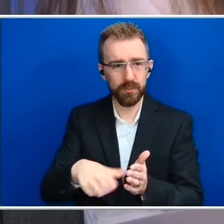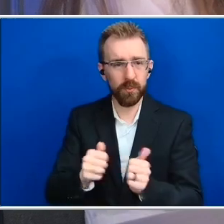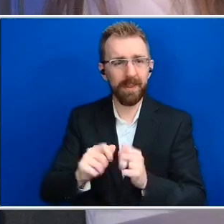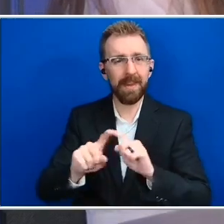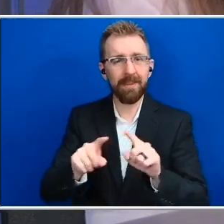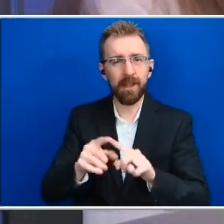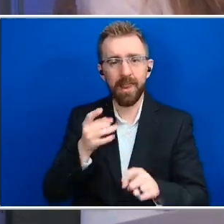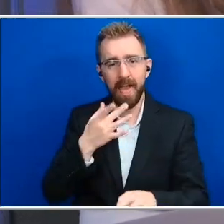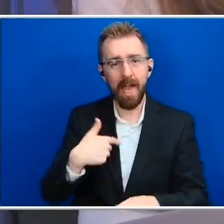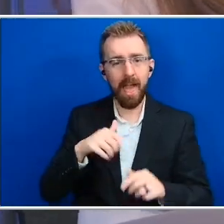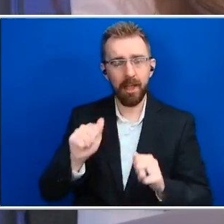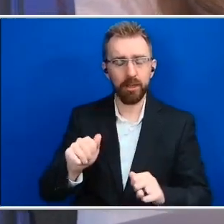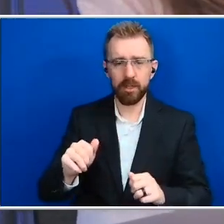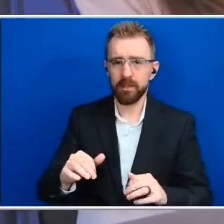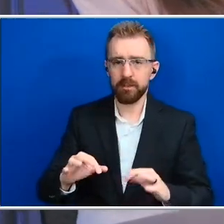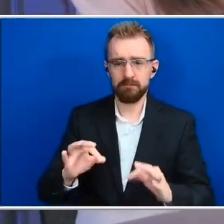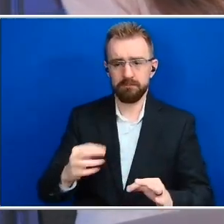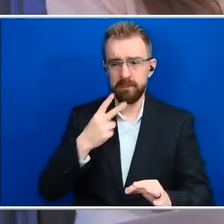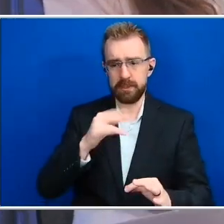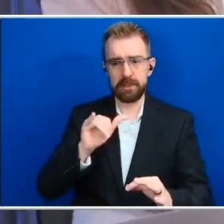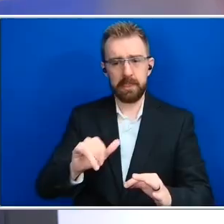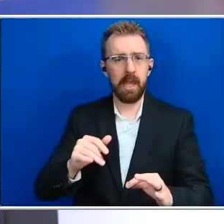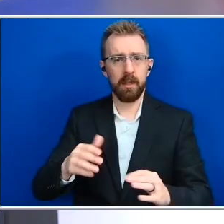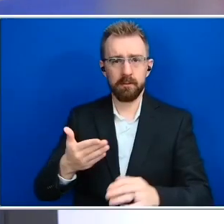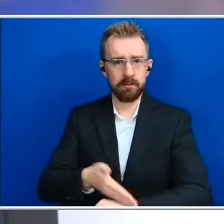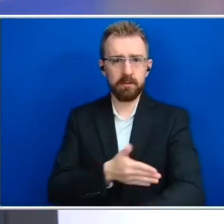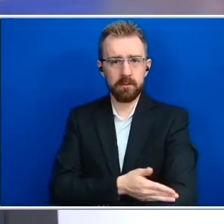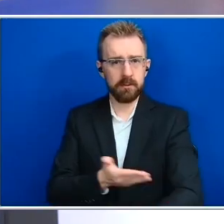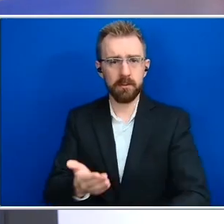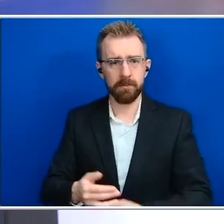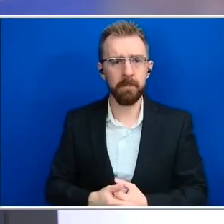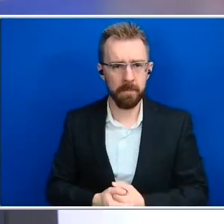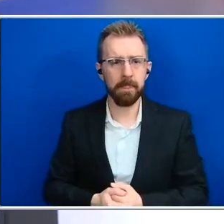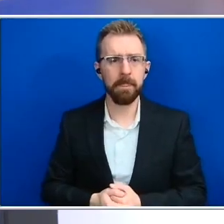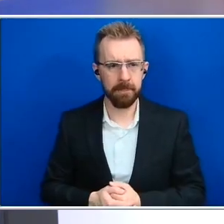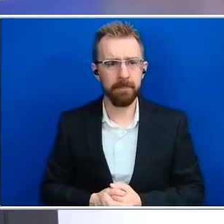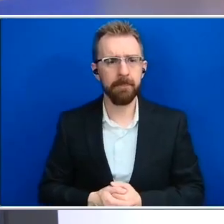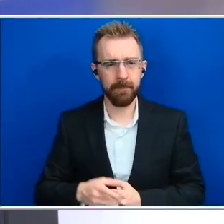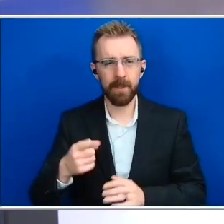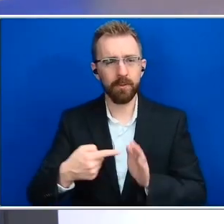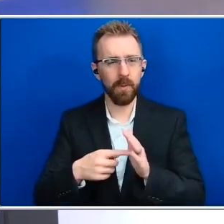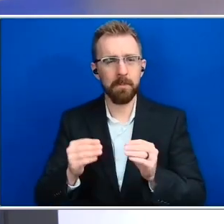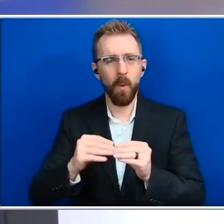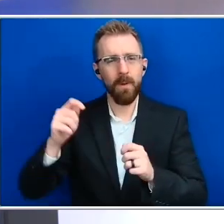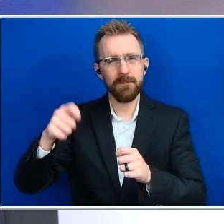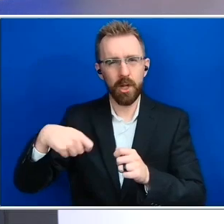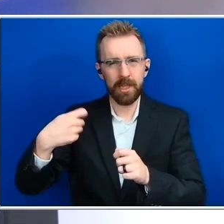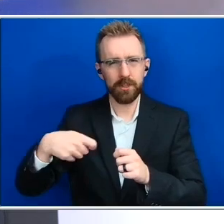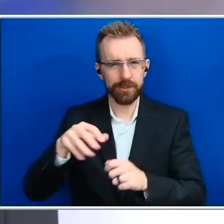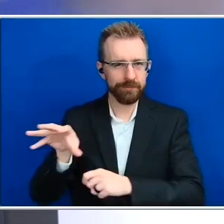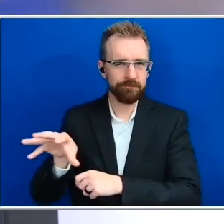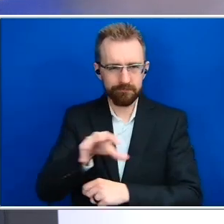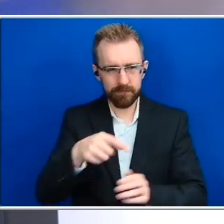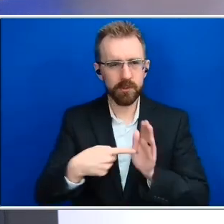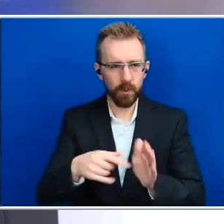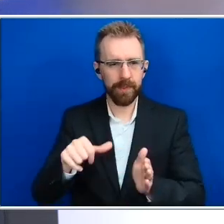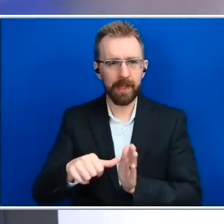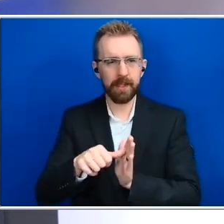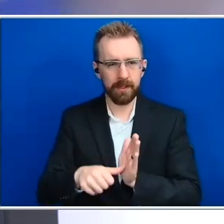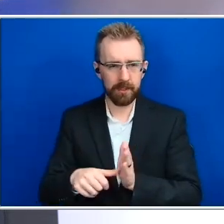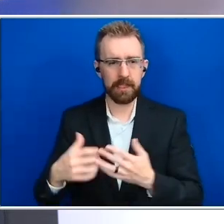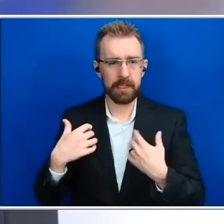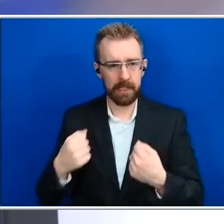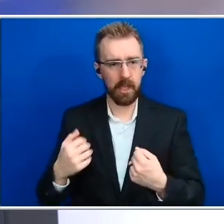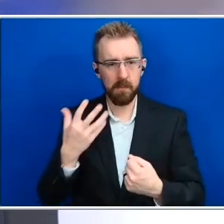appreciate the scar tissue. Okay. So this really showed, there's more footage here showing the resection healed pretty well after 1 year.